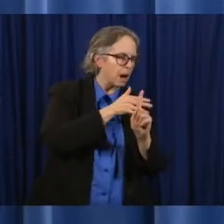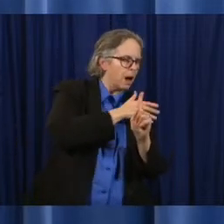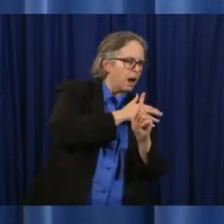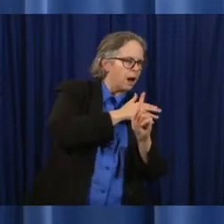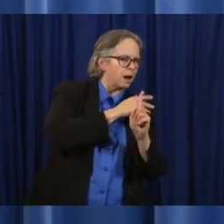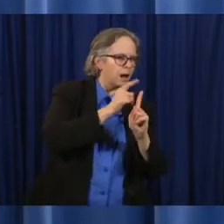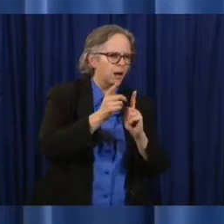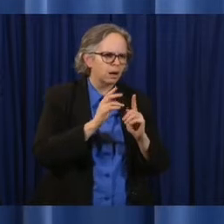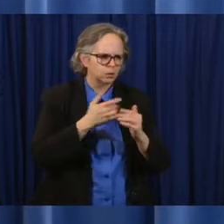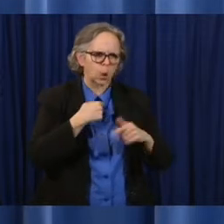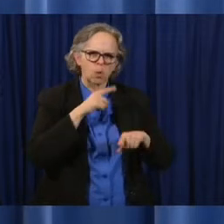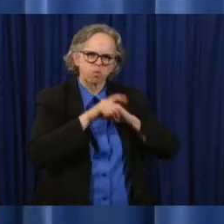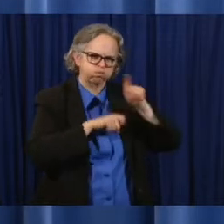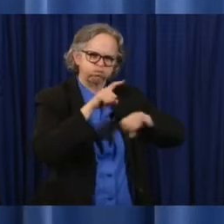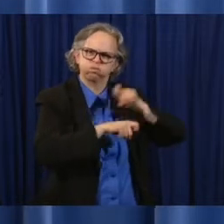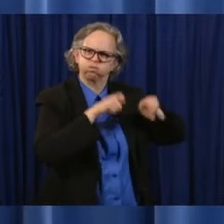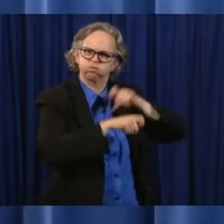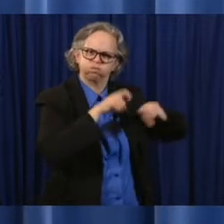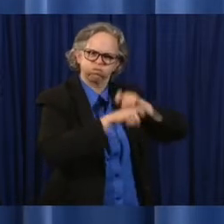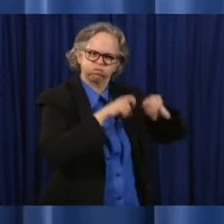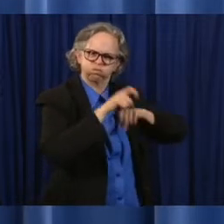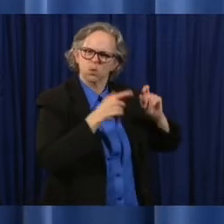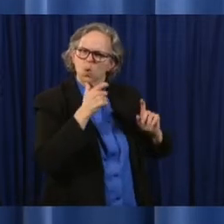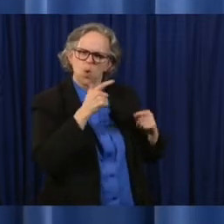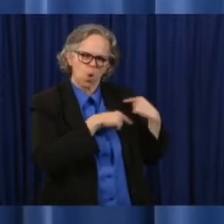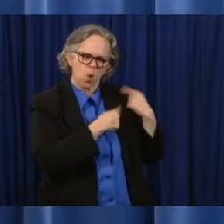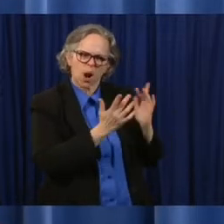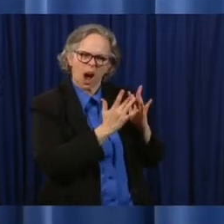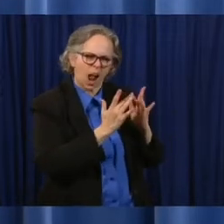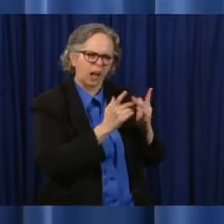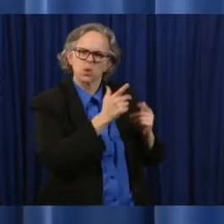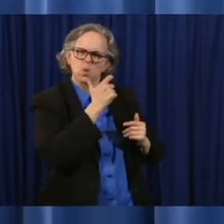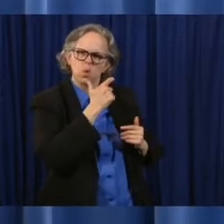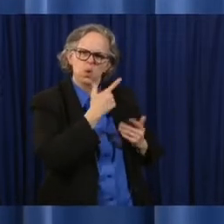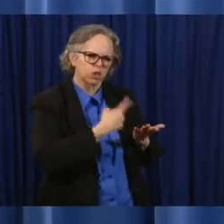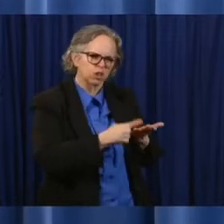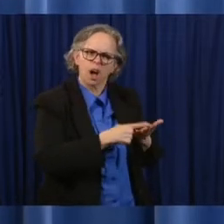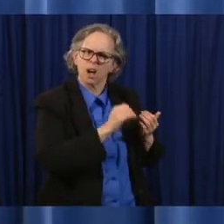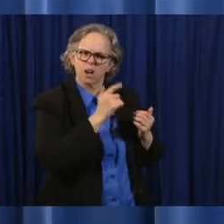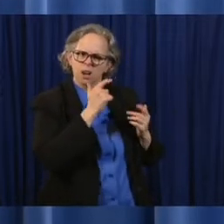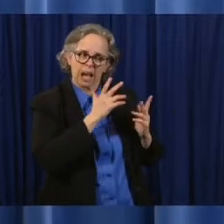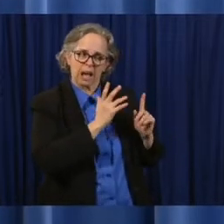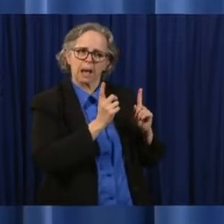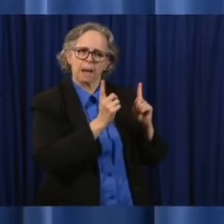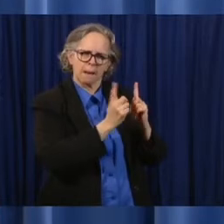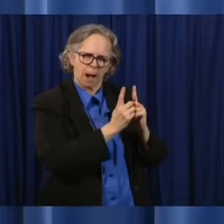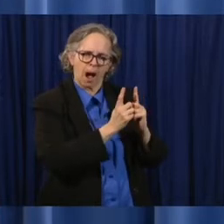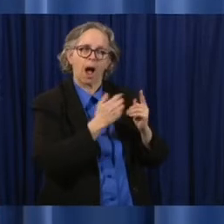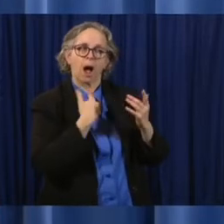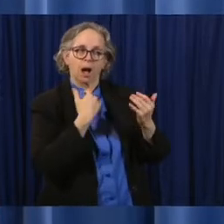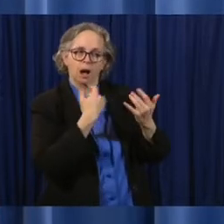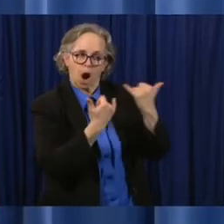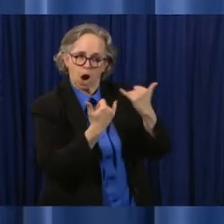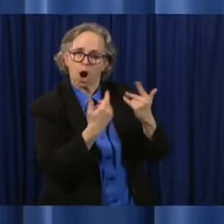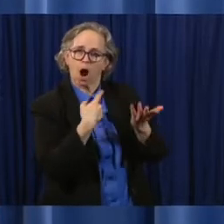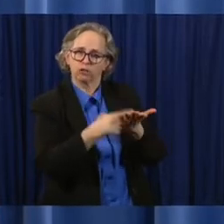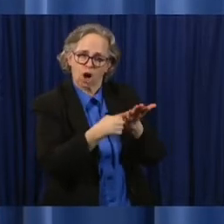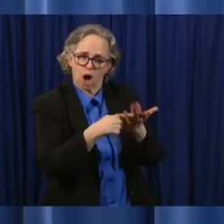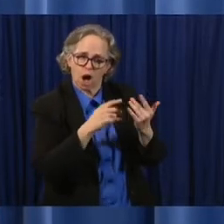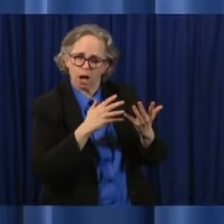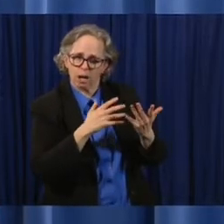are, and then find out who they've been in contact with, and then go down and try to make sure that we get